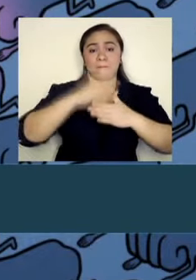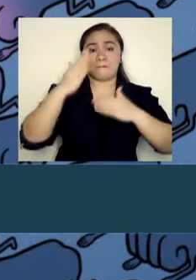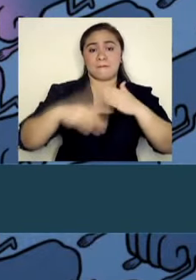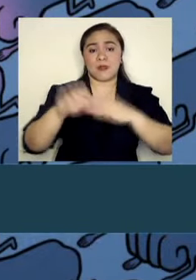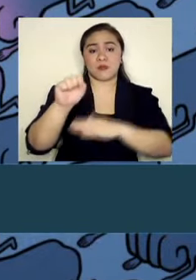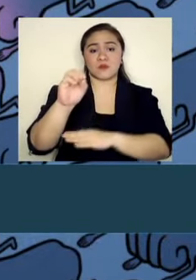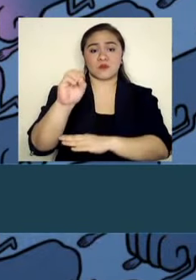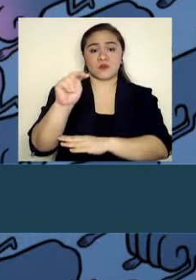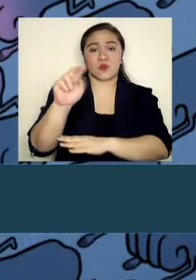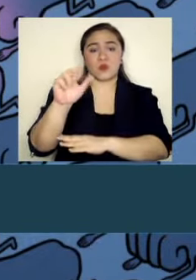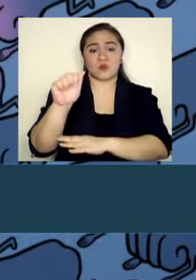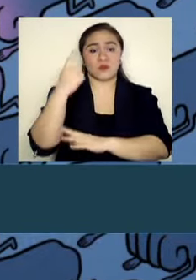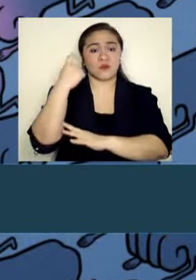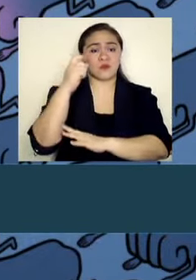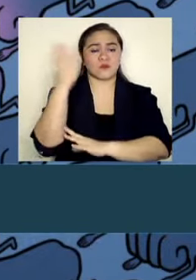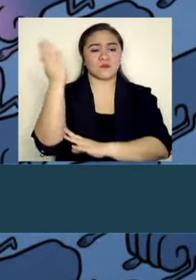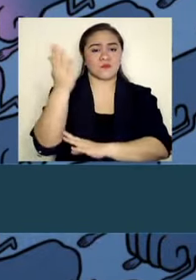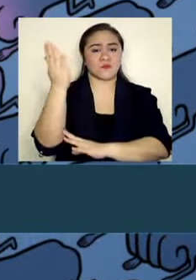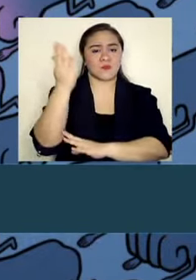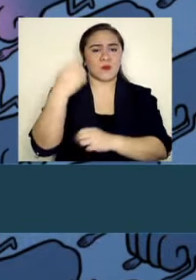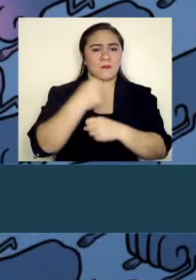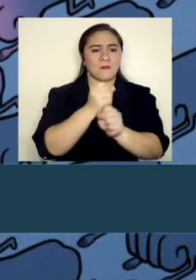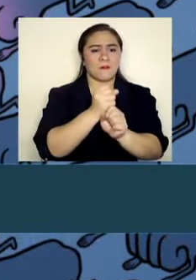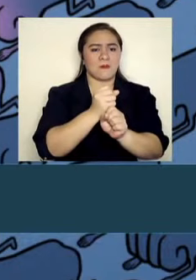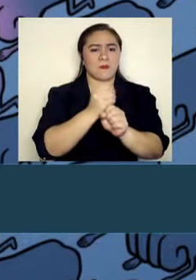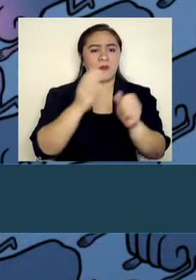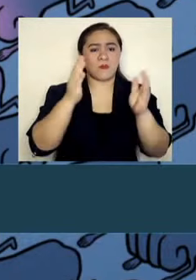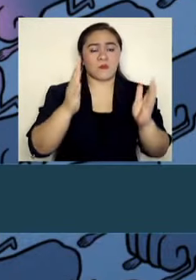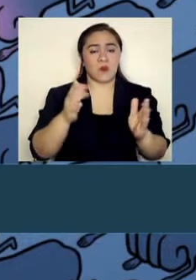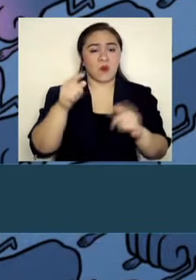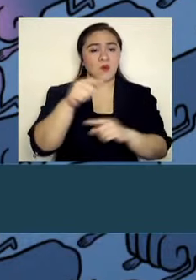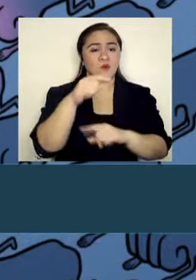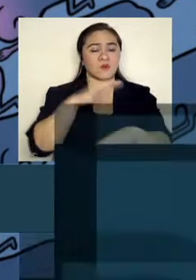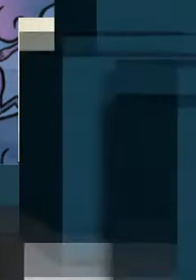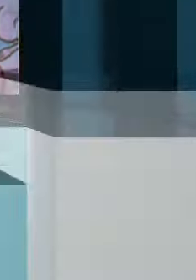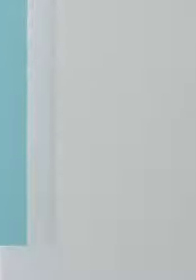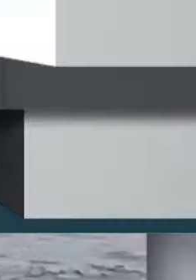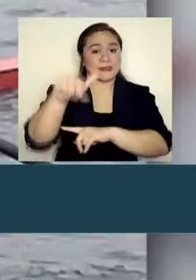address. We'll speak to the creator of Tumindig later on in the program.